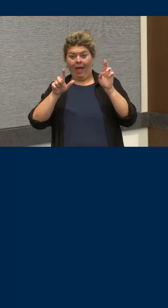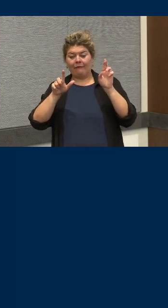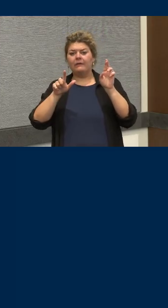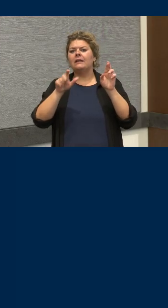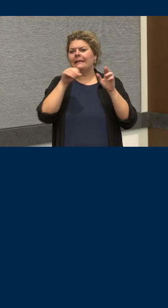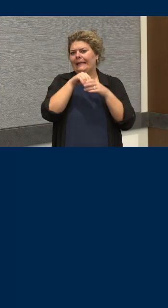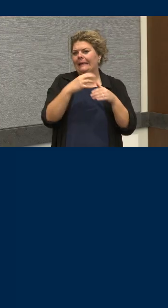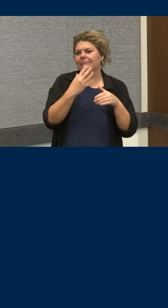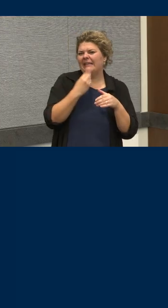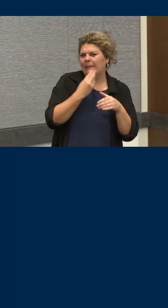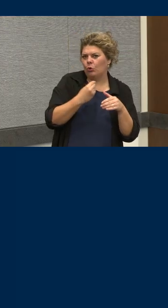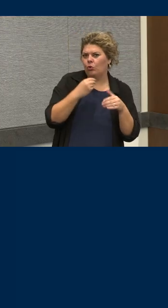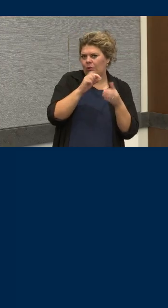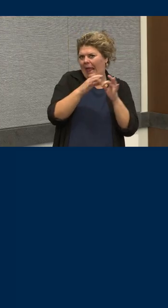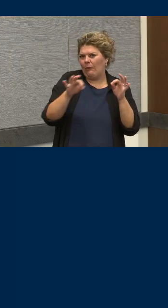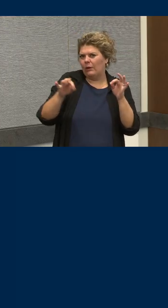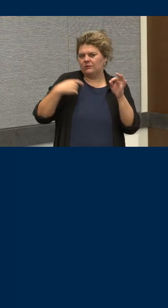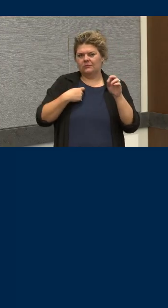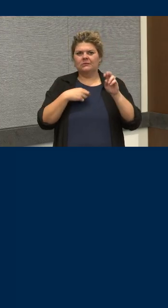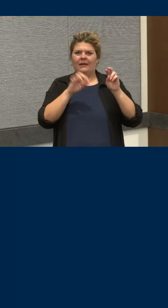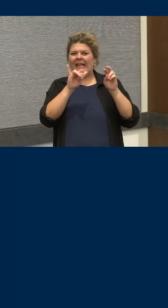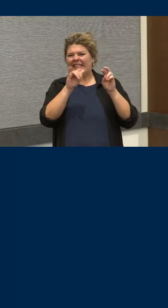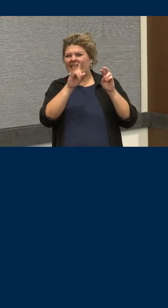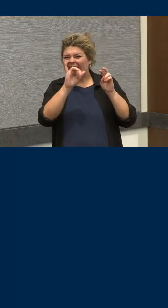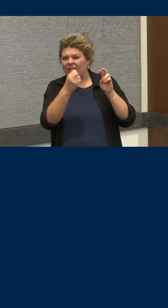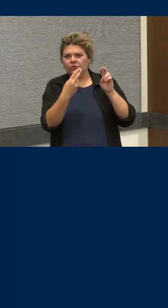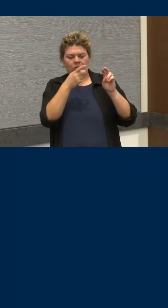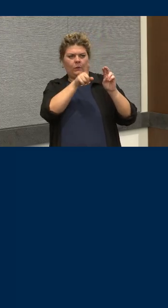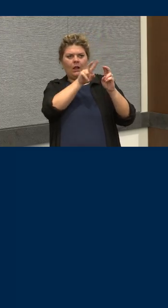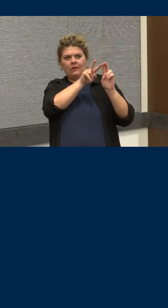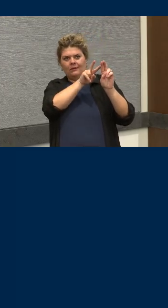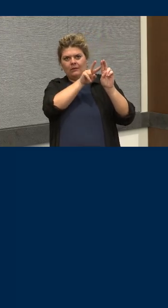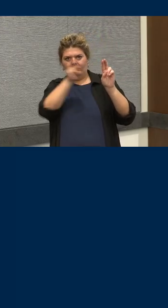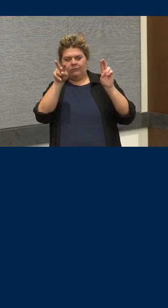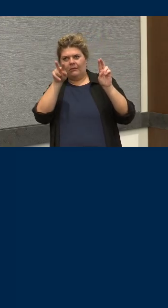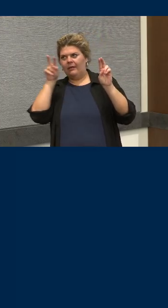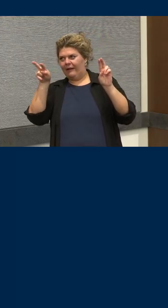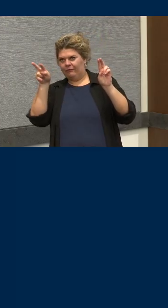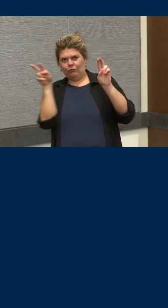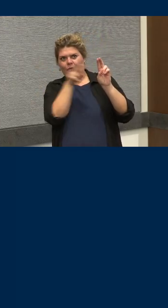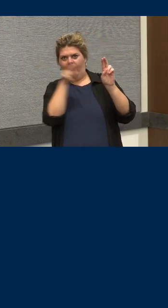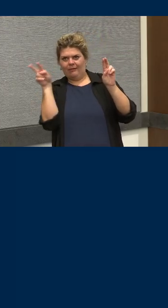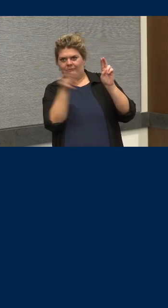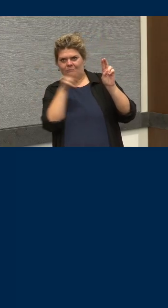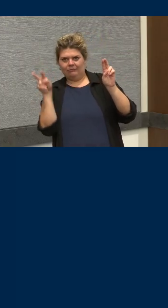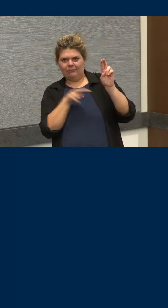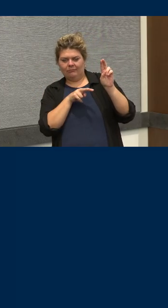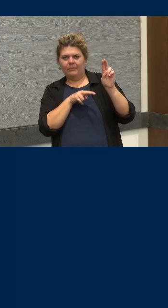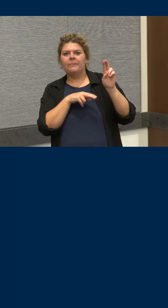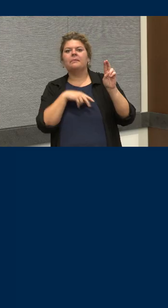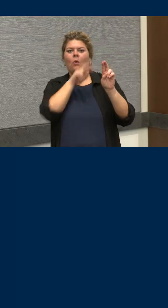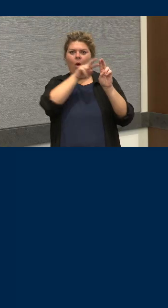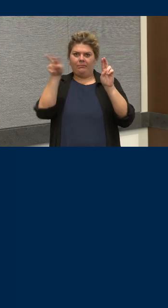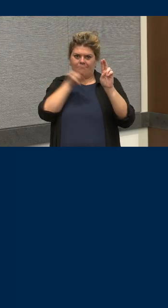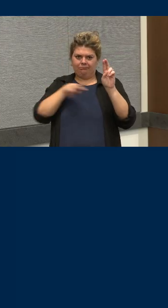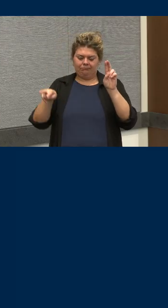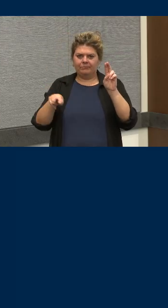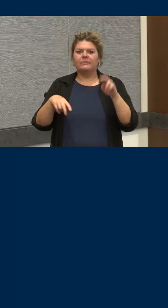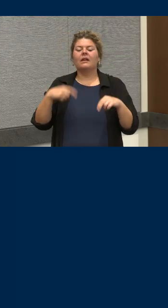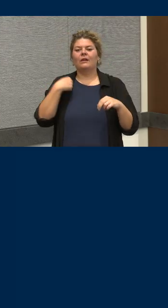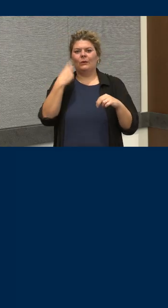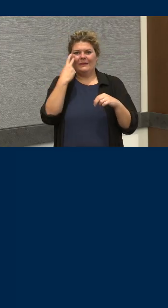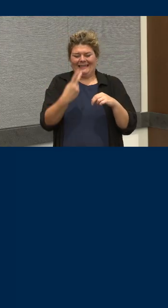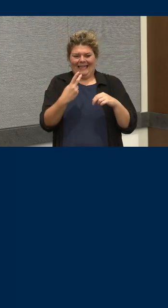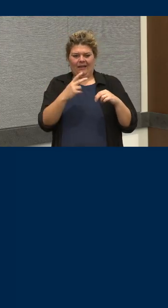Yiddish, the young boy in the lower corner invites one's eye to travel up past the young man wearing a